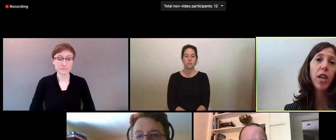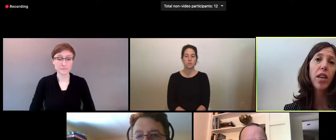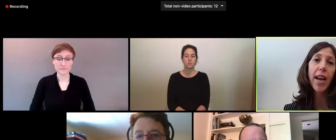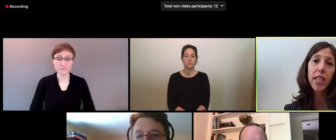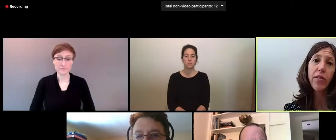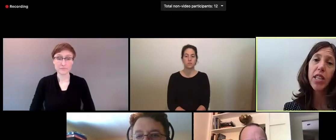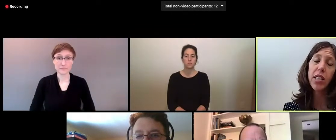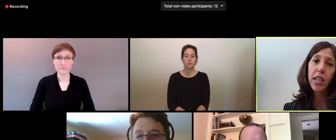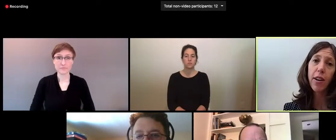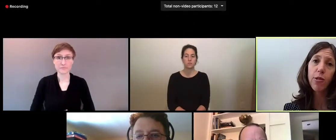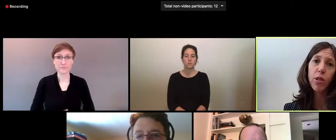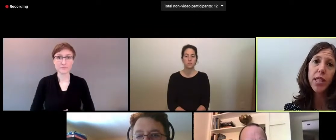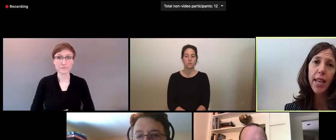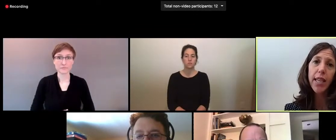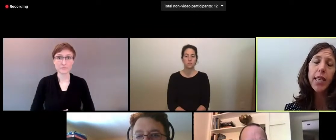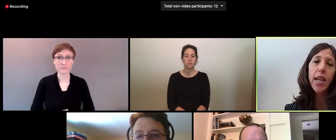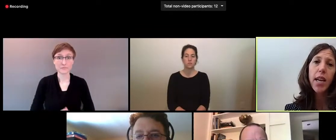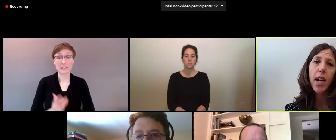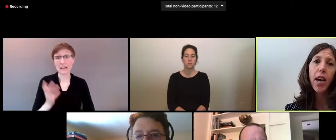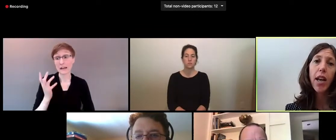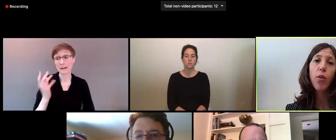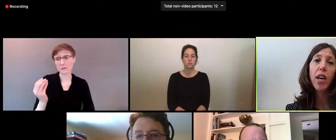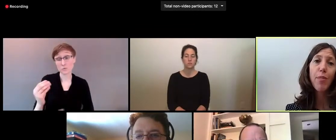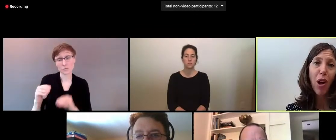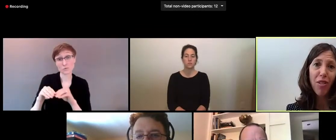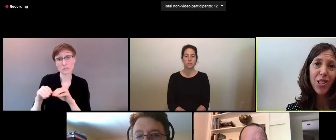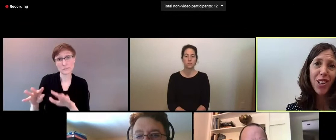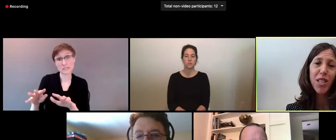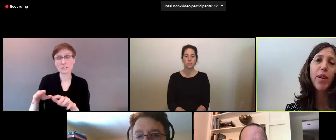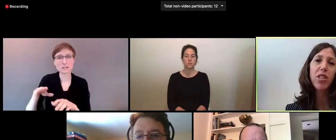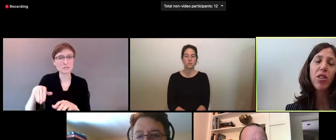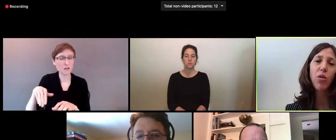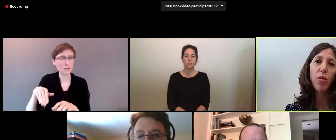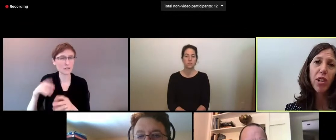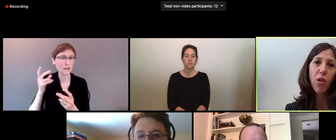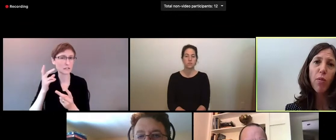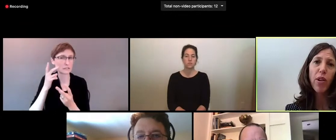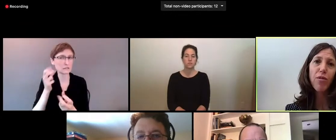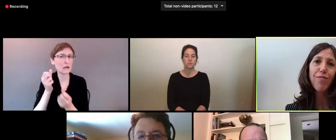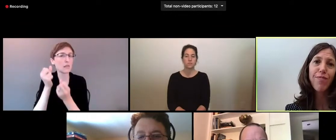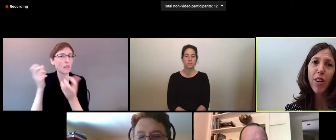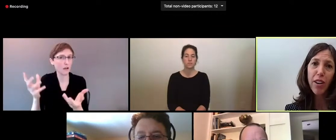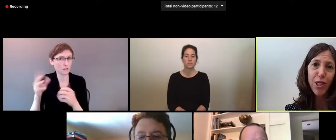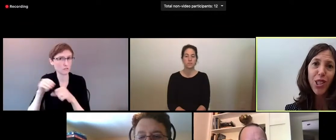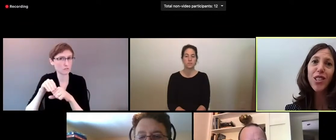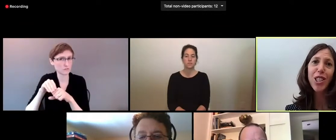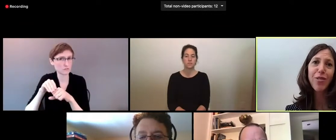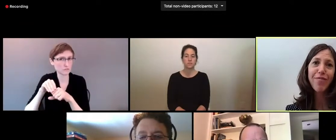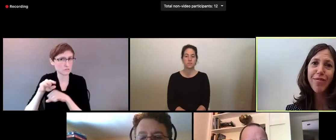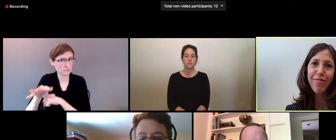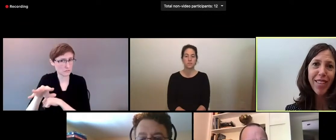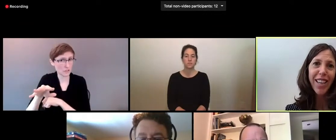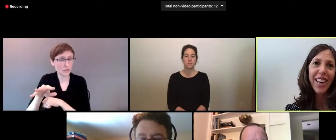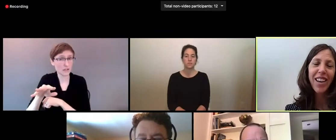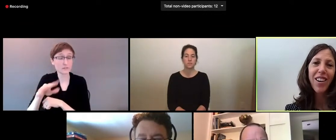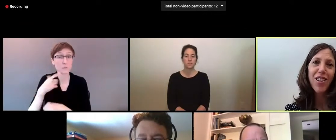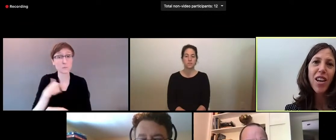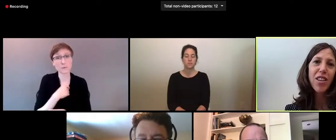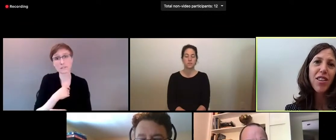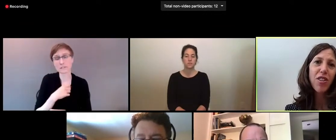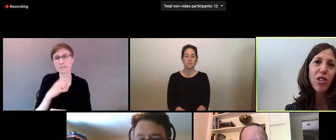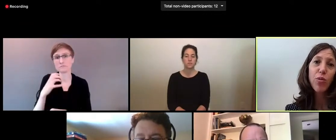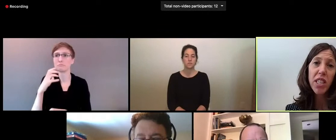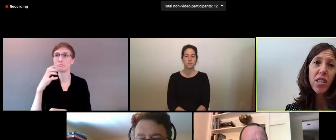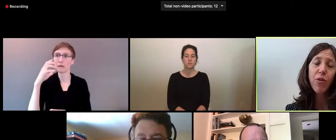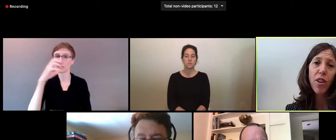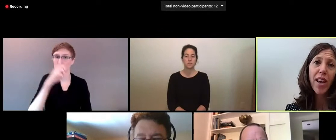to activities in an outdoor setting. And we hypothesize, based on what we know about viruses, and